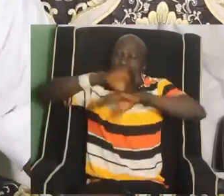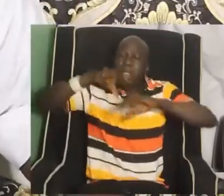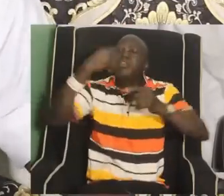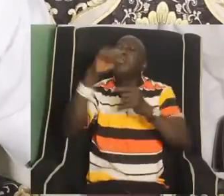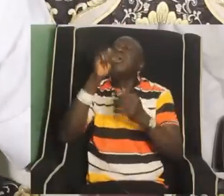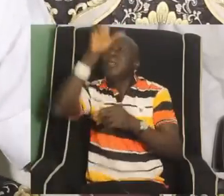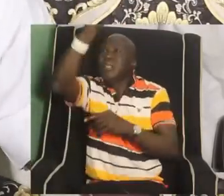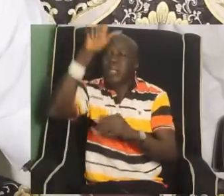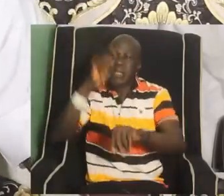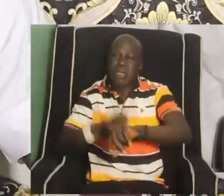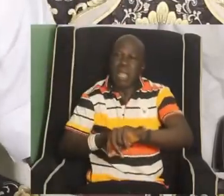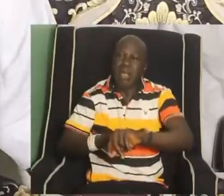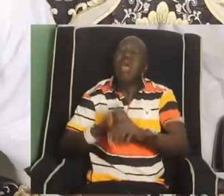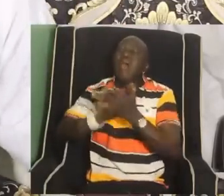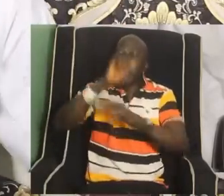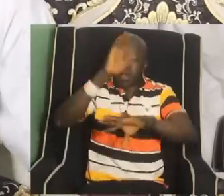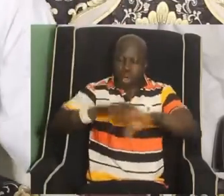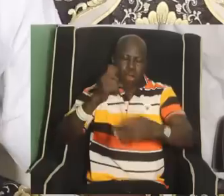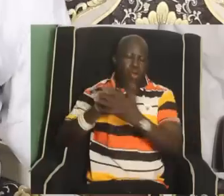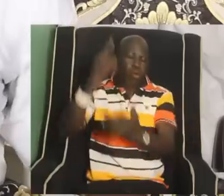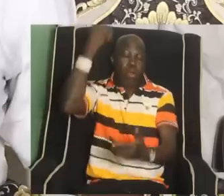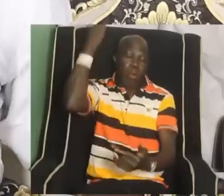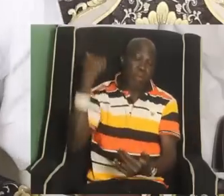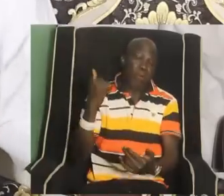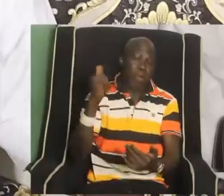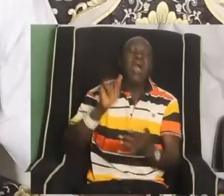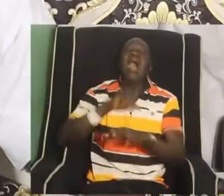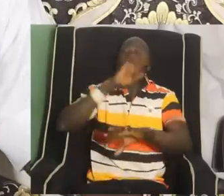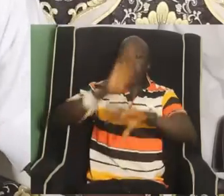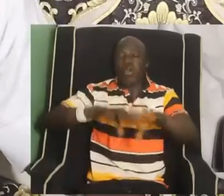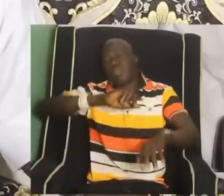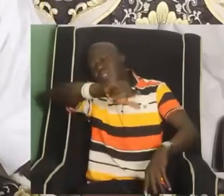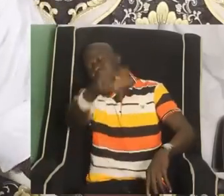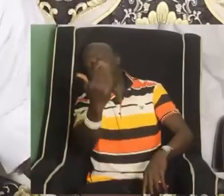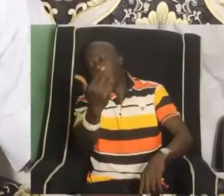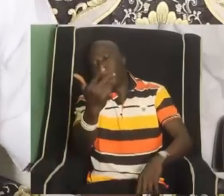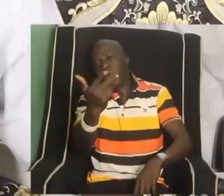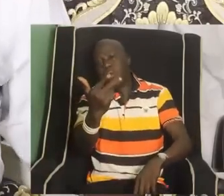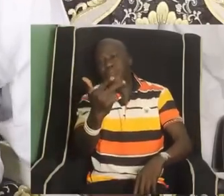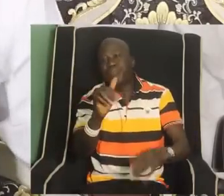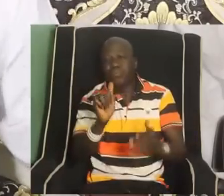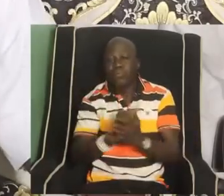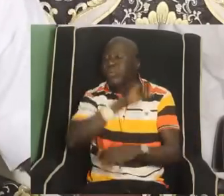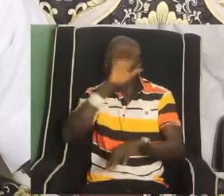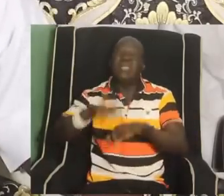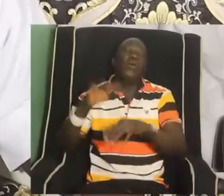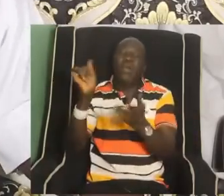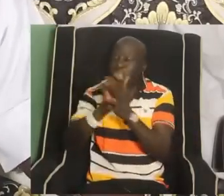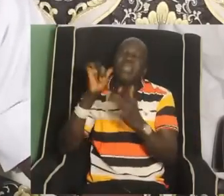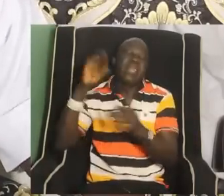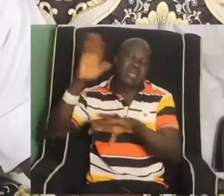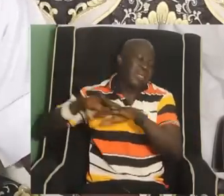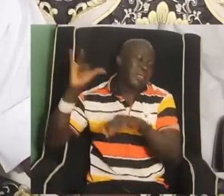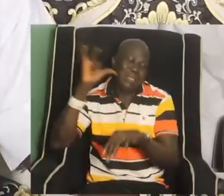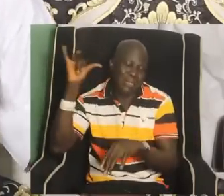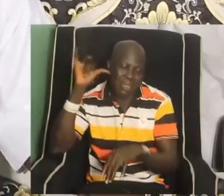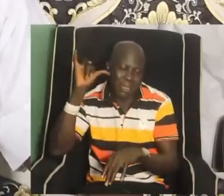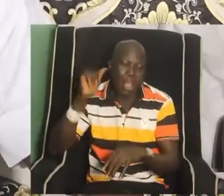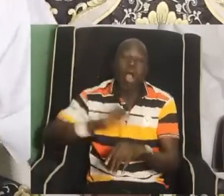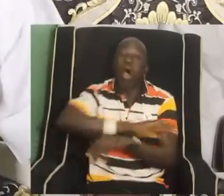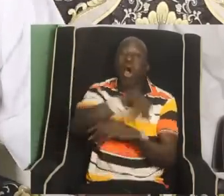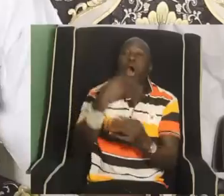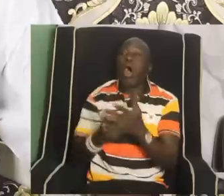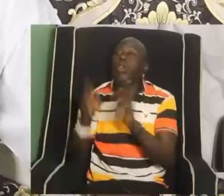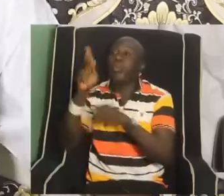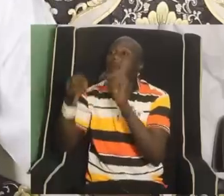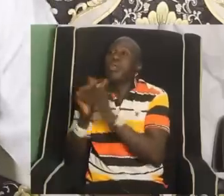free 3 times. A ti pè kan kọjá. We've called one girl. A dẹ̀ ti pè kejì náà. Even the second one. Èyí tí mo pè lánàá. The one I called yesterday. Gbogbo ènìyàn ti